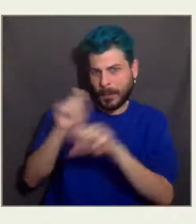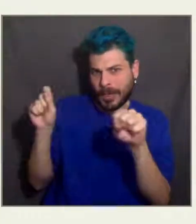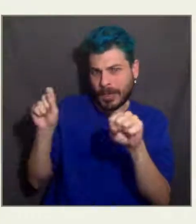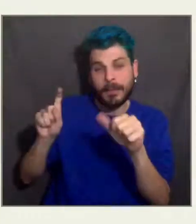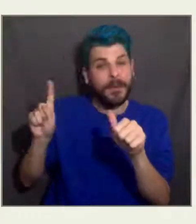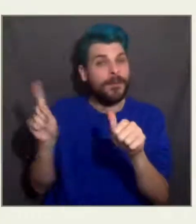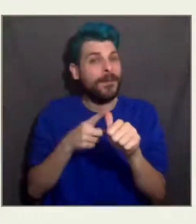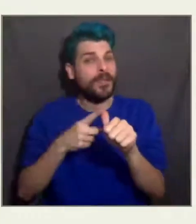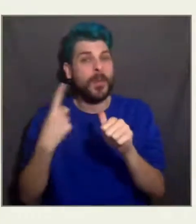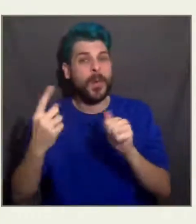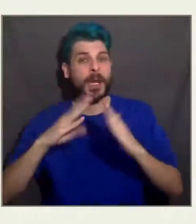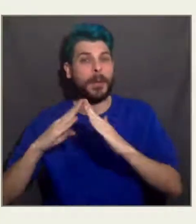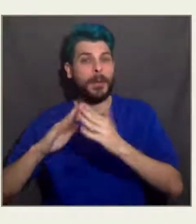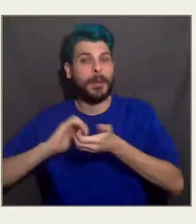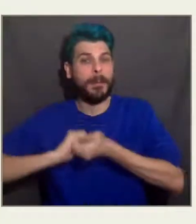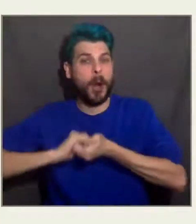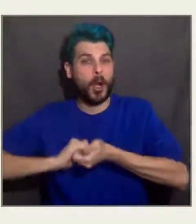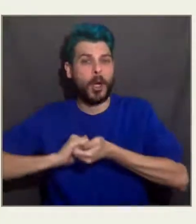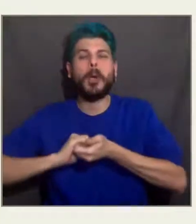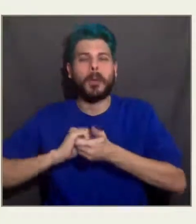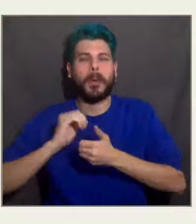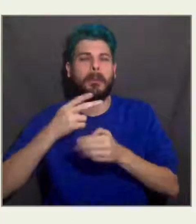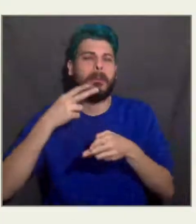community partners.